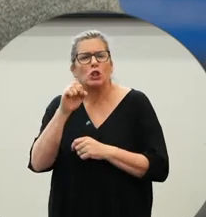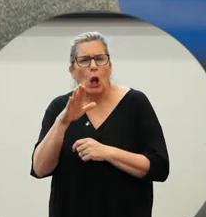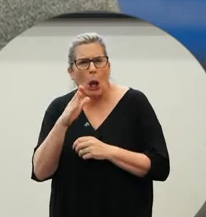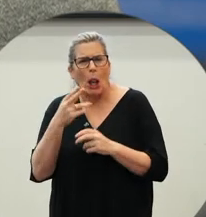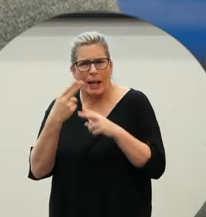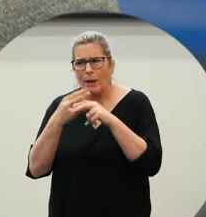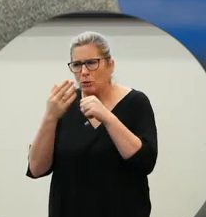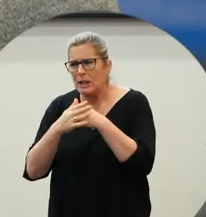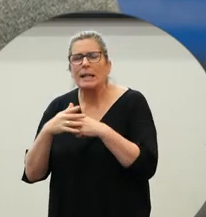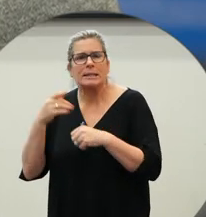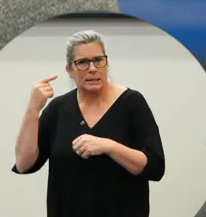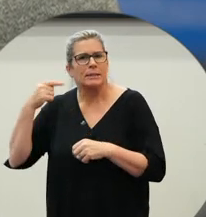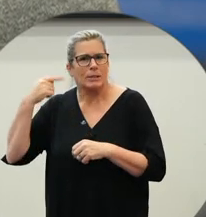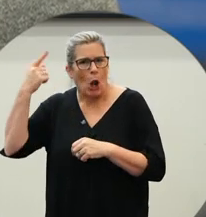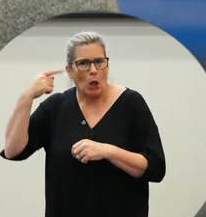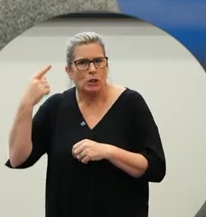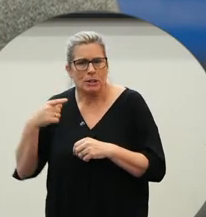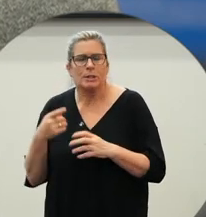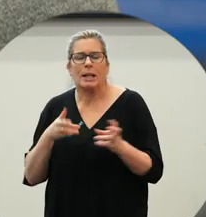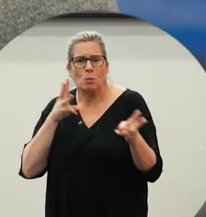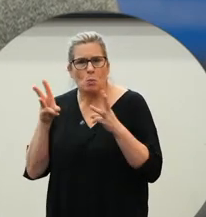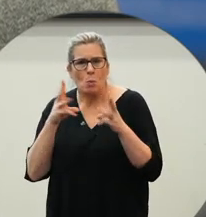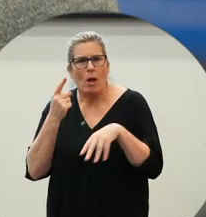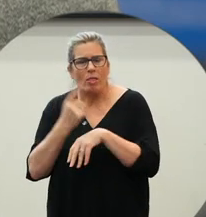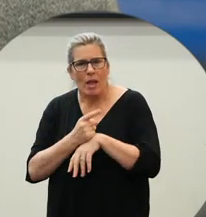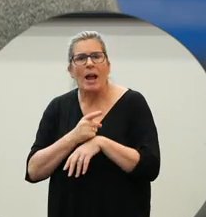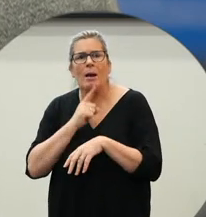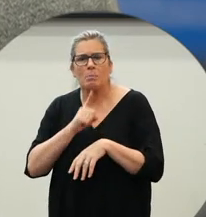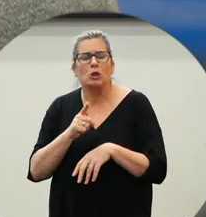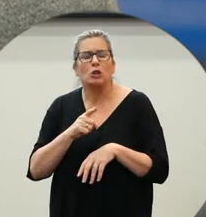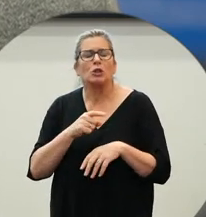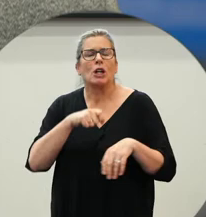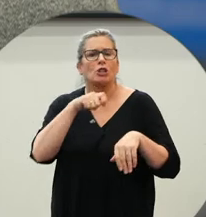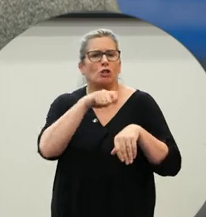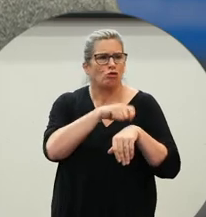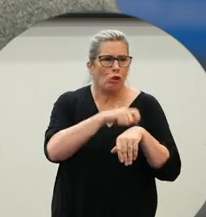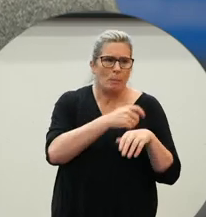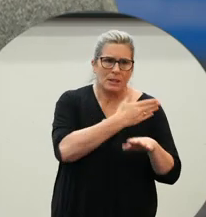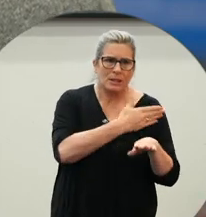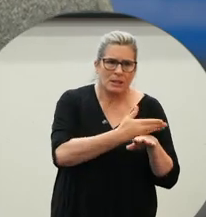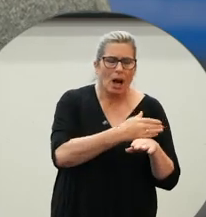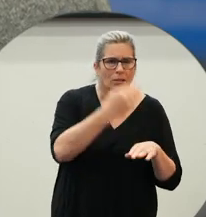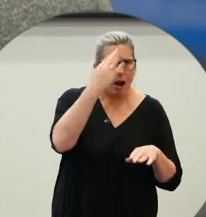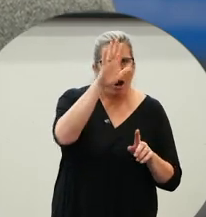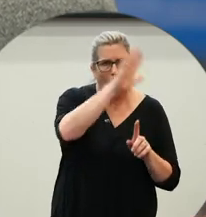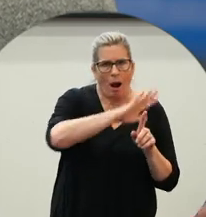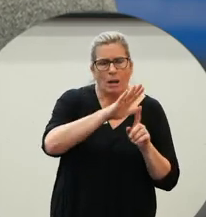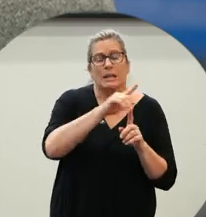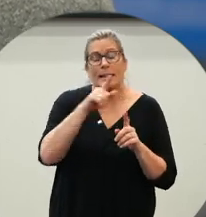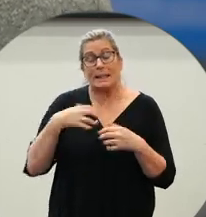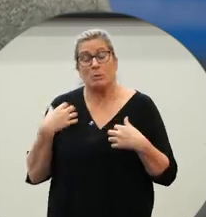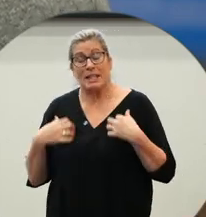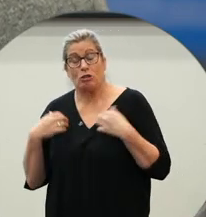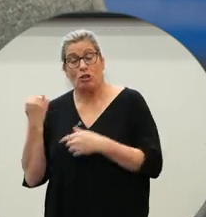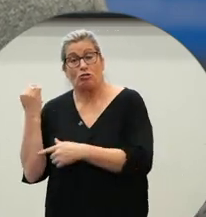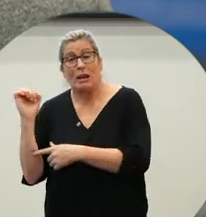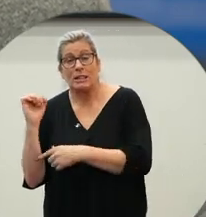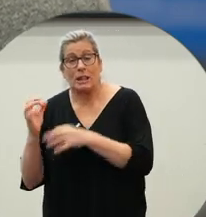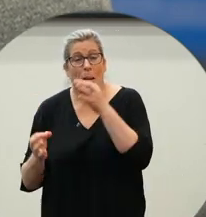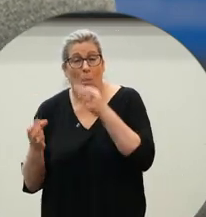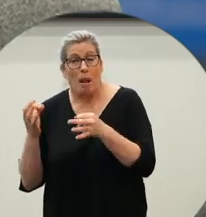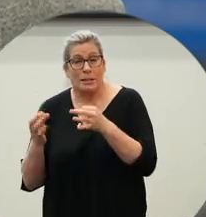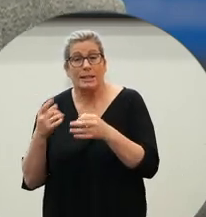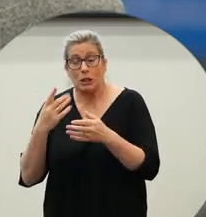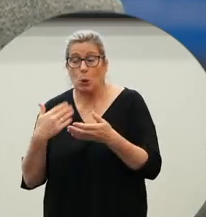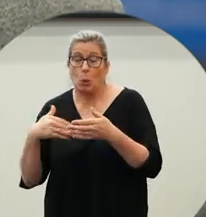London as a tunneler, and the troubles had started. And he was interested in radical politics anyway. There was he used to go to those